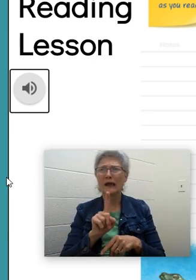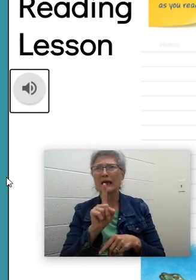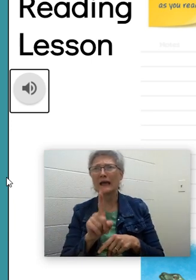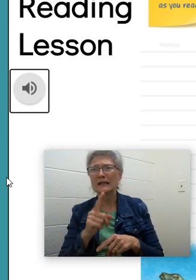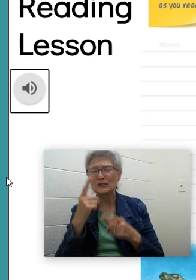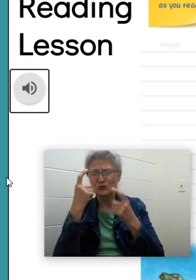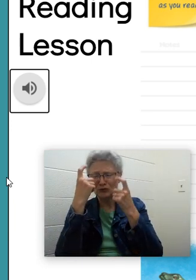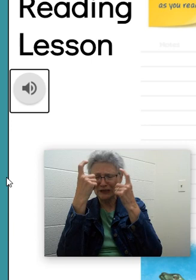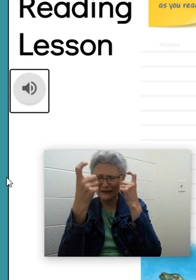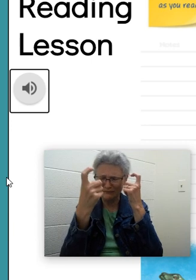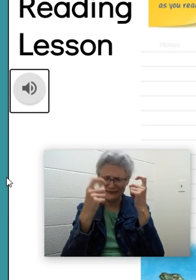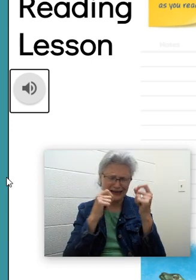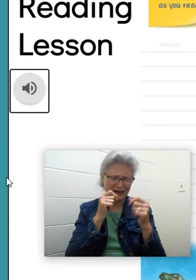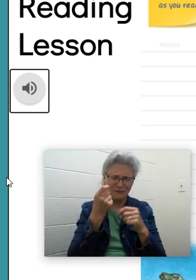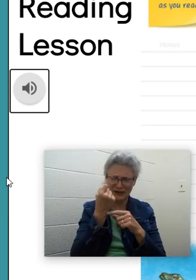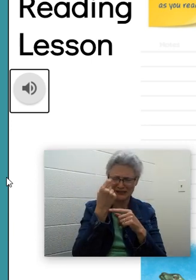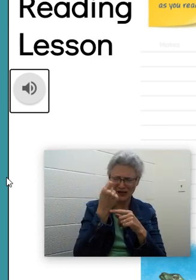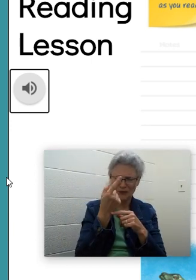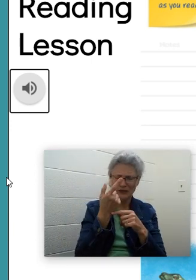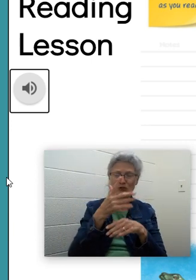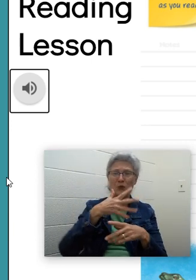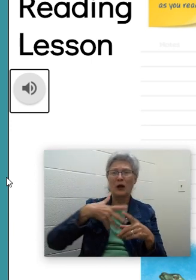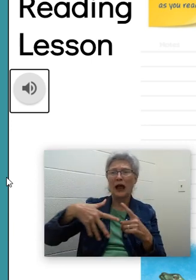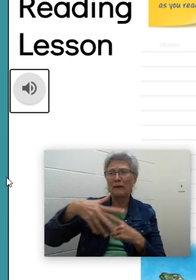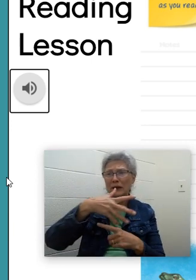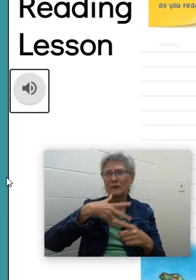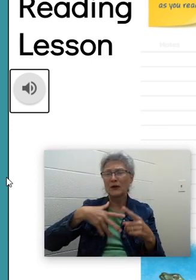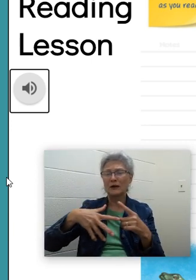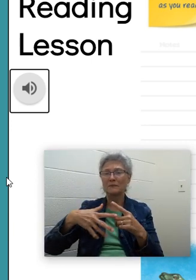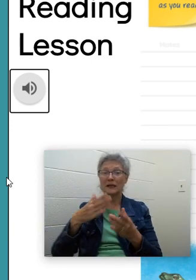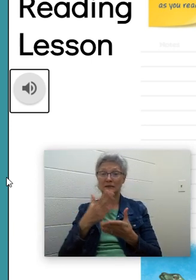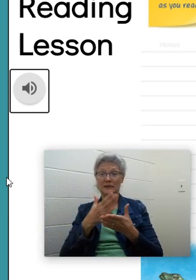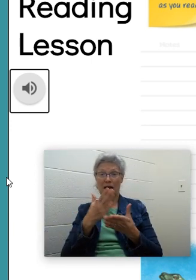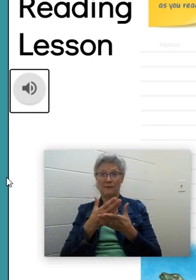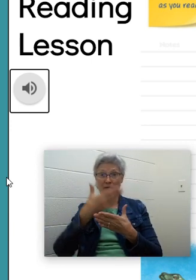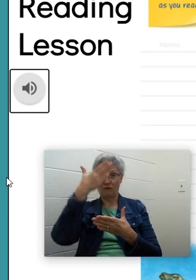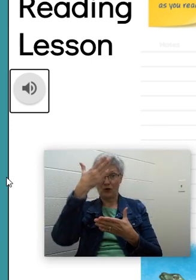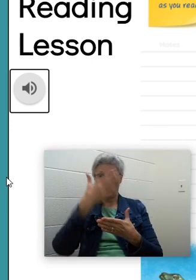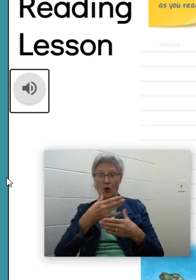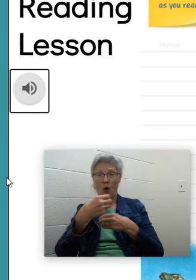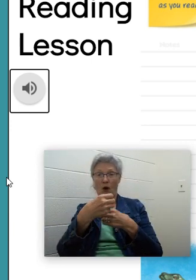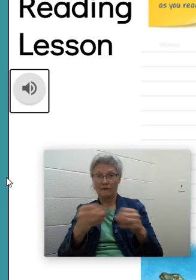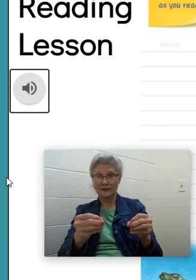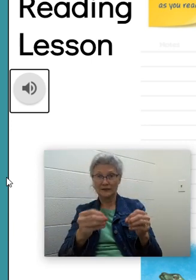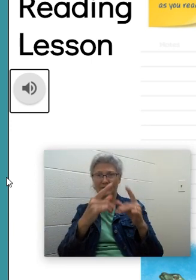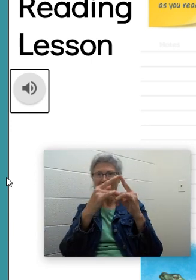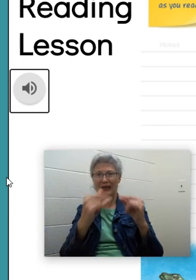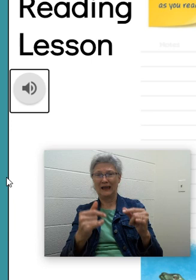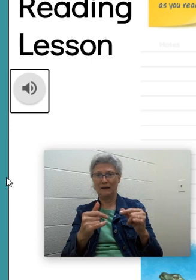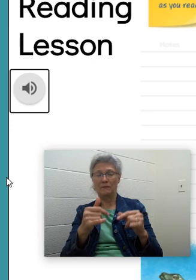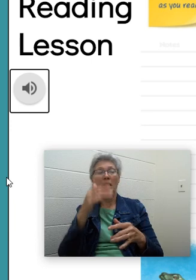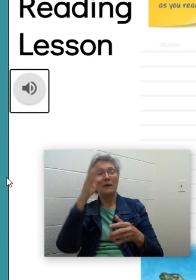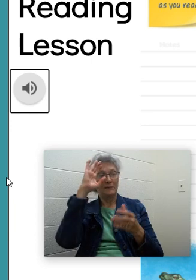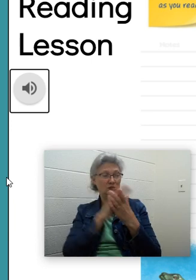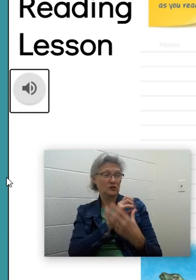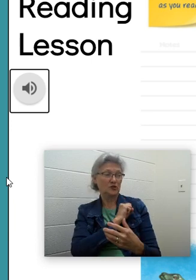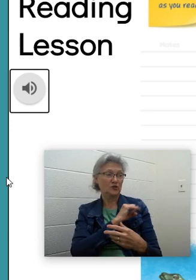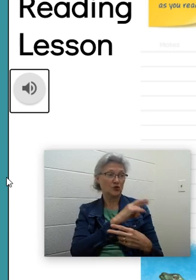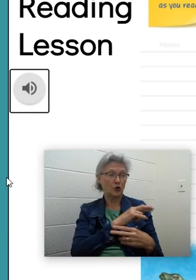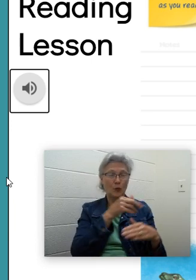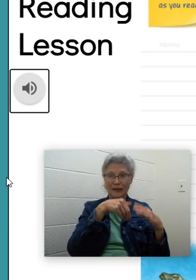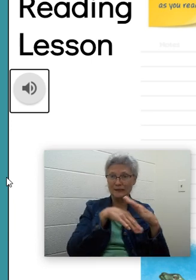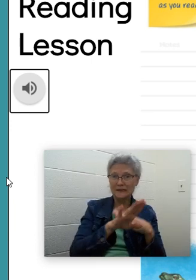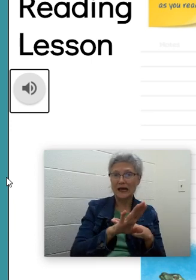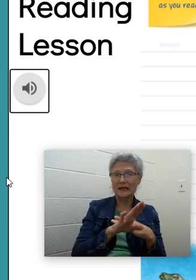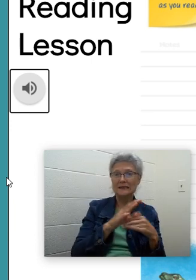him. They stopped in front of the camp office. Mr. Sir went inside to get Stanley's belongings. The Attorney General